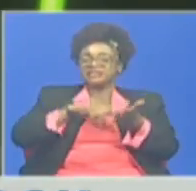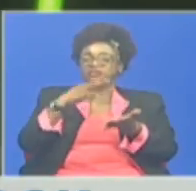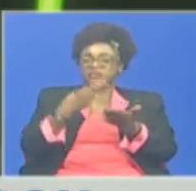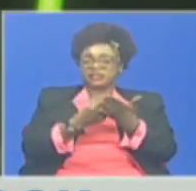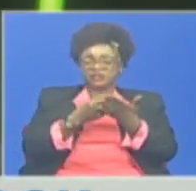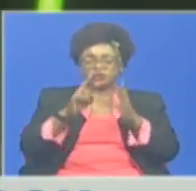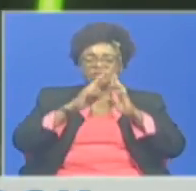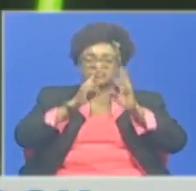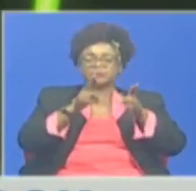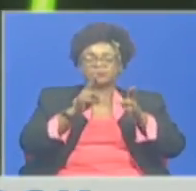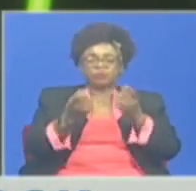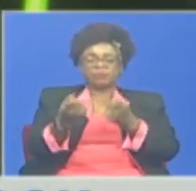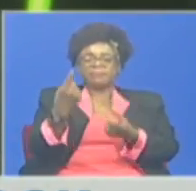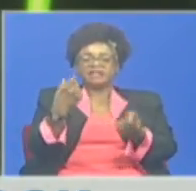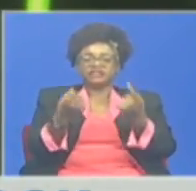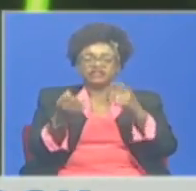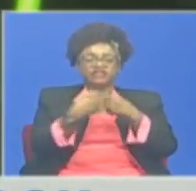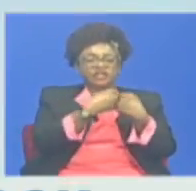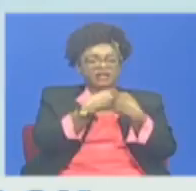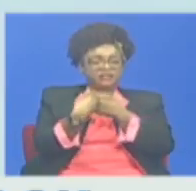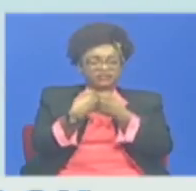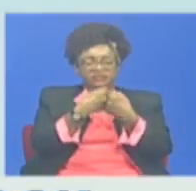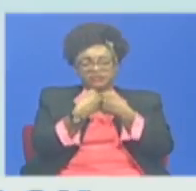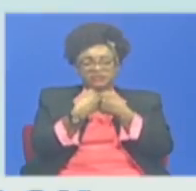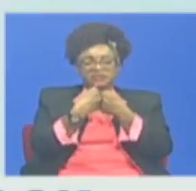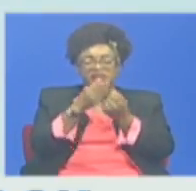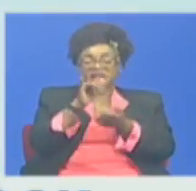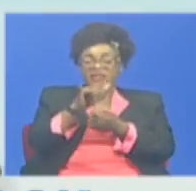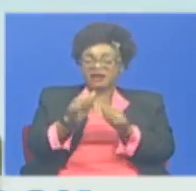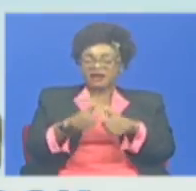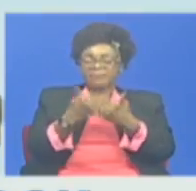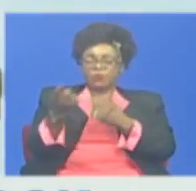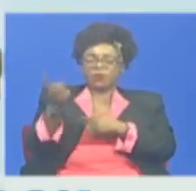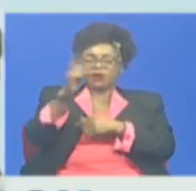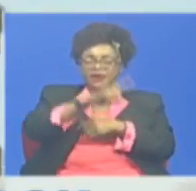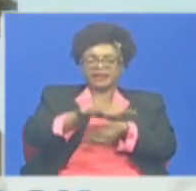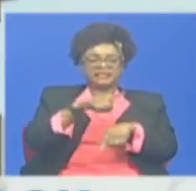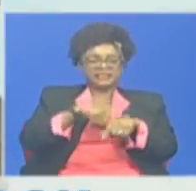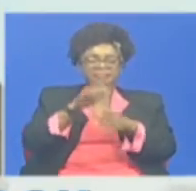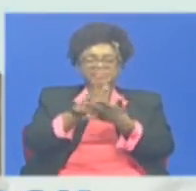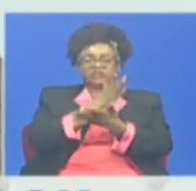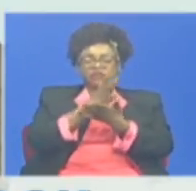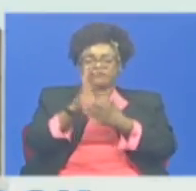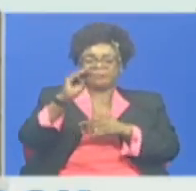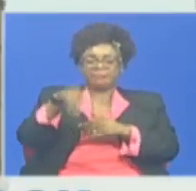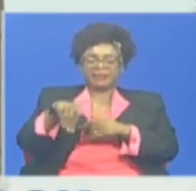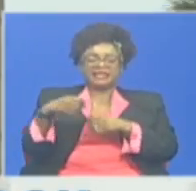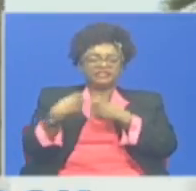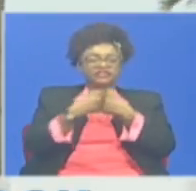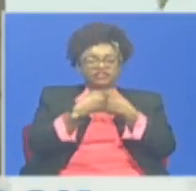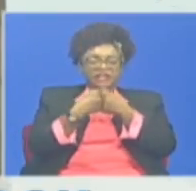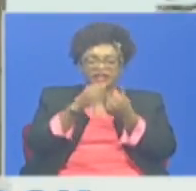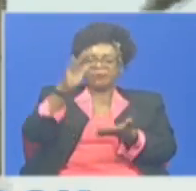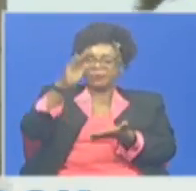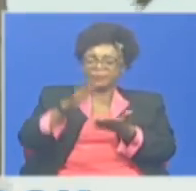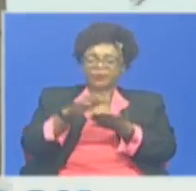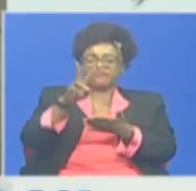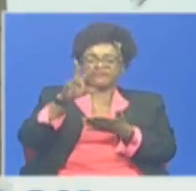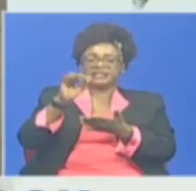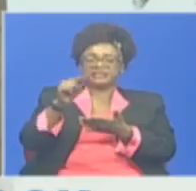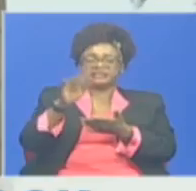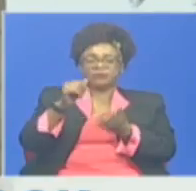emerging challenges. This comes just a day after a section of members of parliament challenged the reduction of VAT from 16